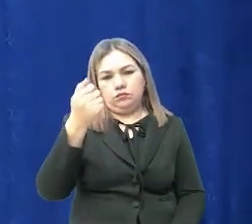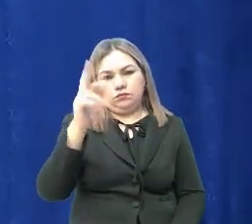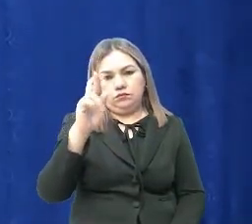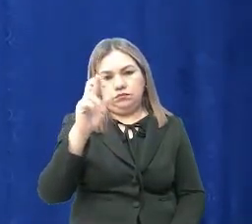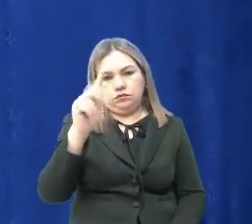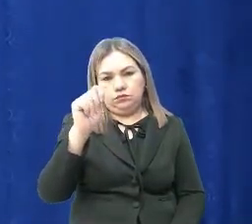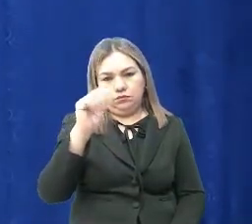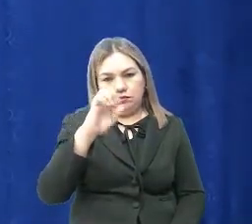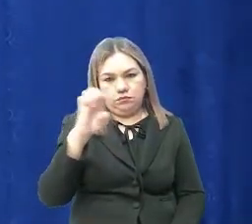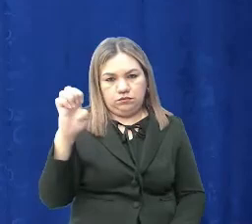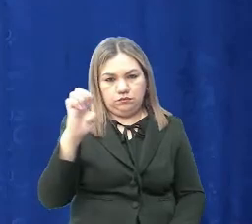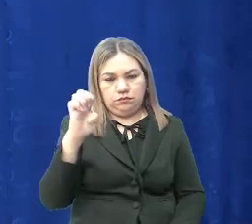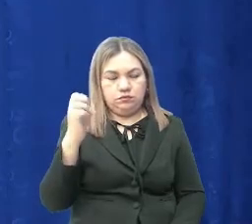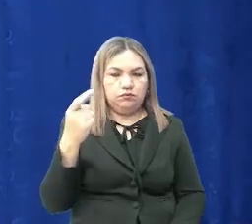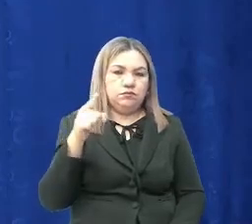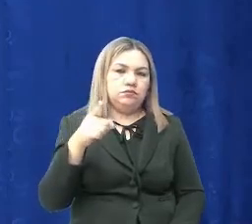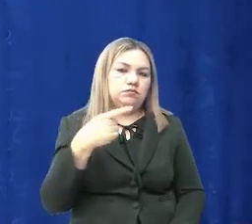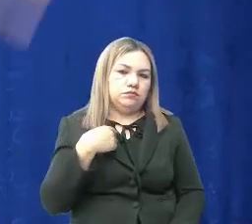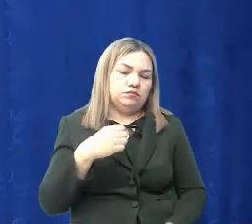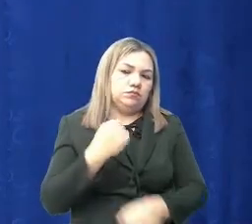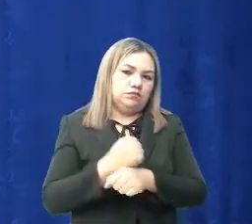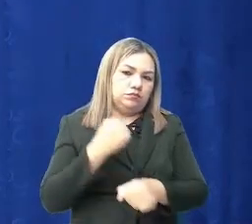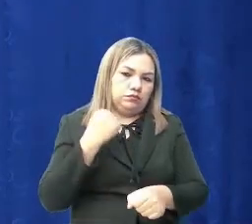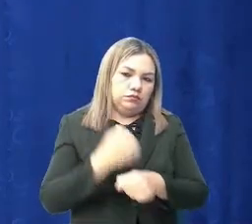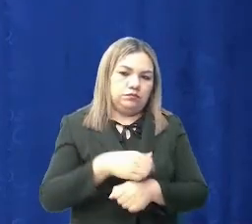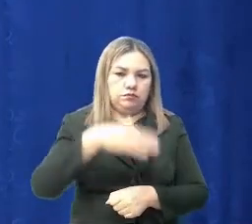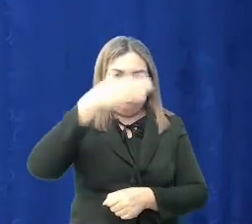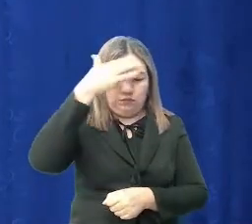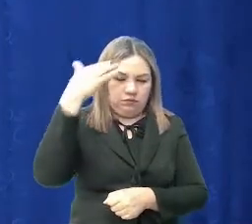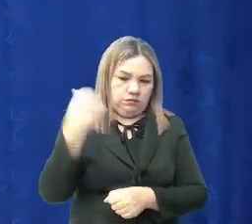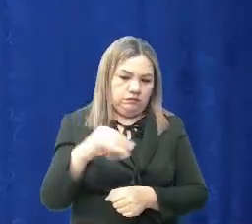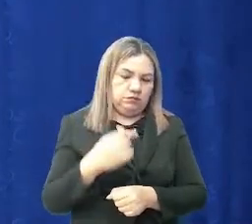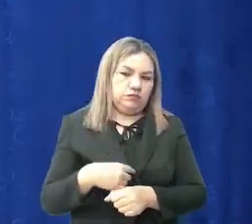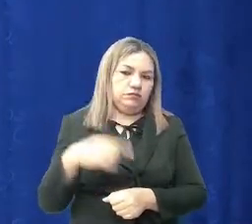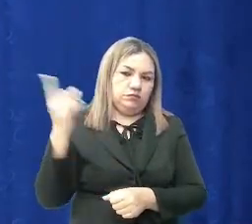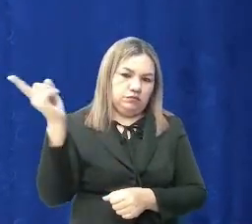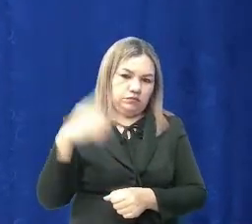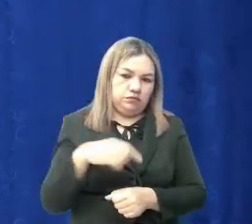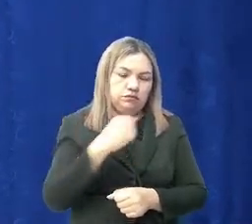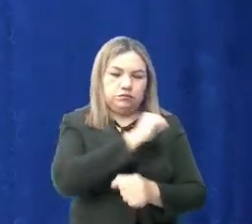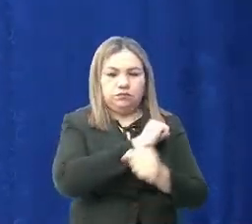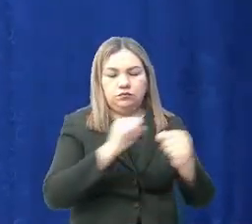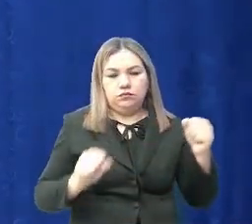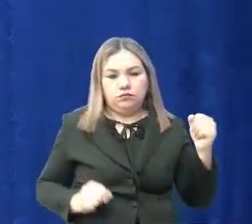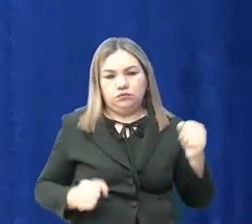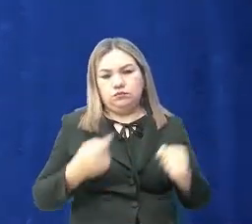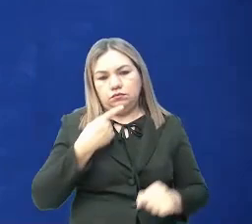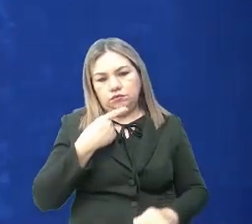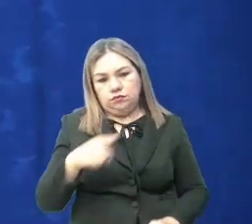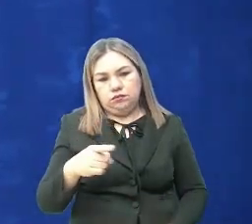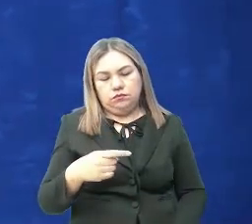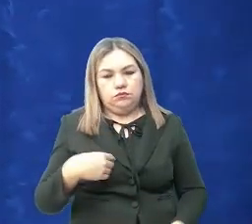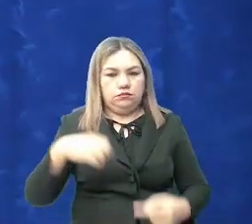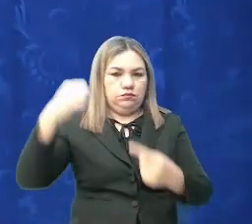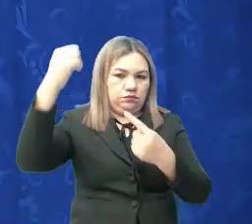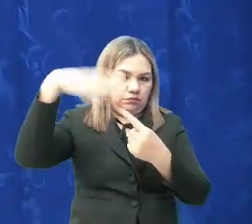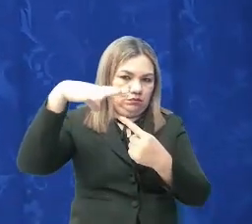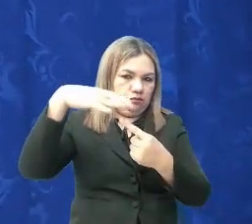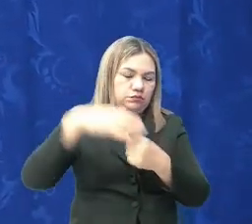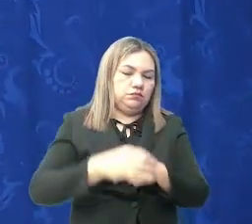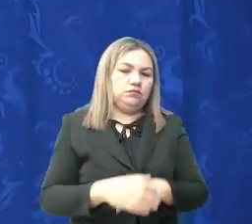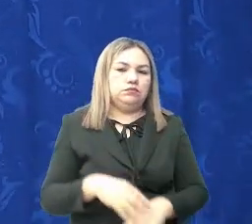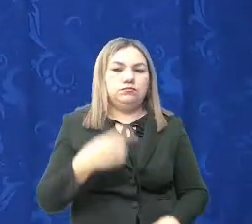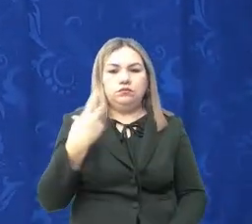accomplish something. Didn't I tell you that you need to put effort in order to